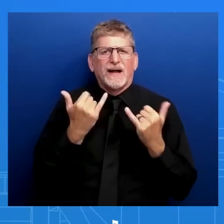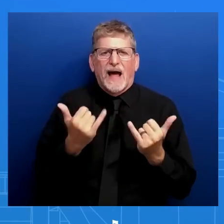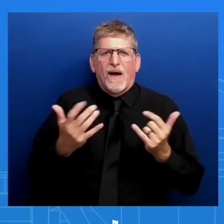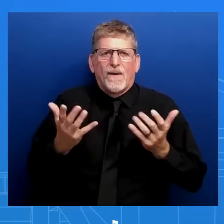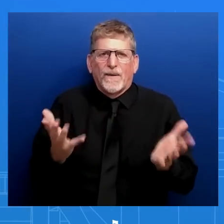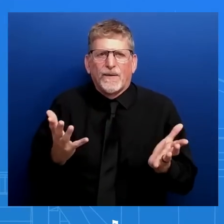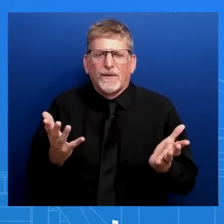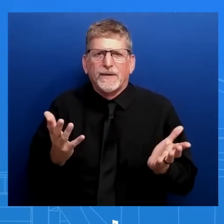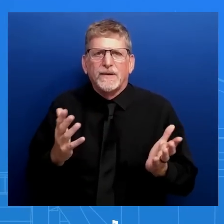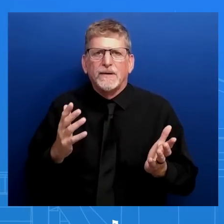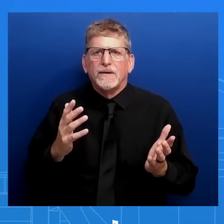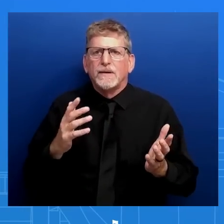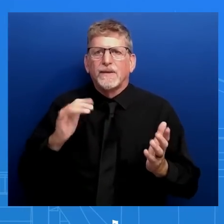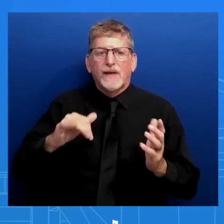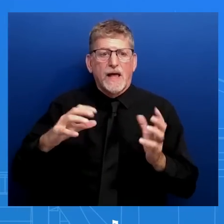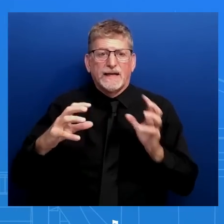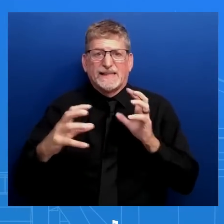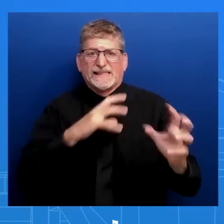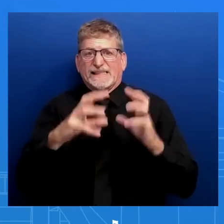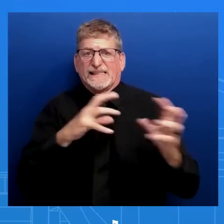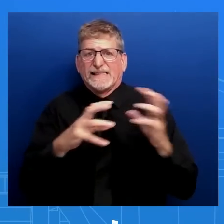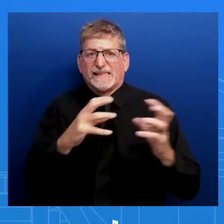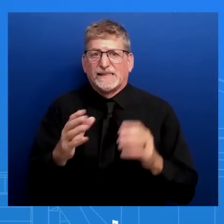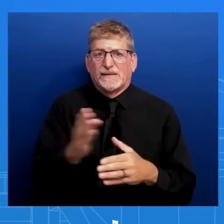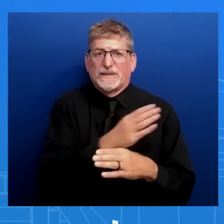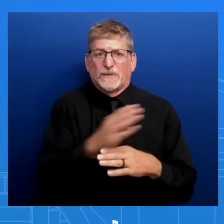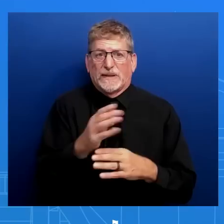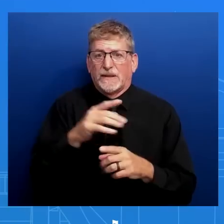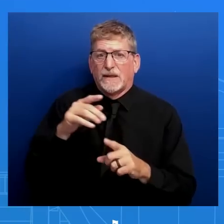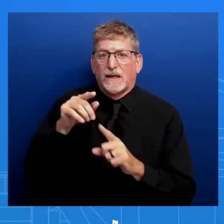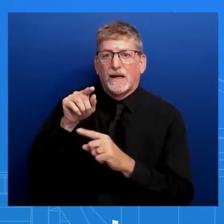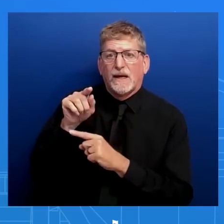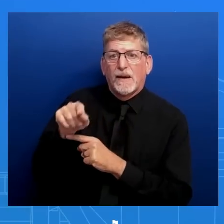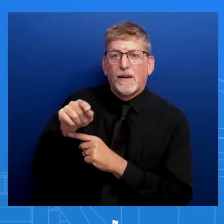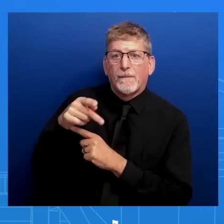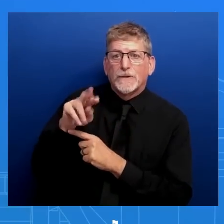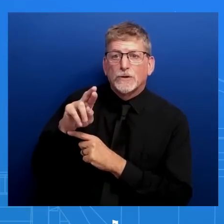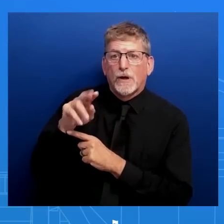between Mr. Prigozhin and the Wagner Group and the Russian